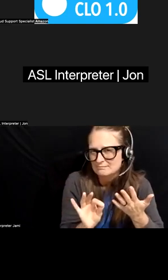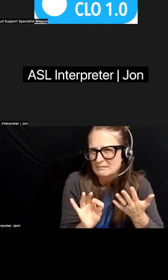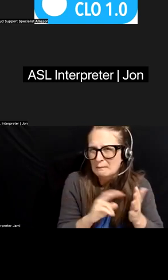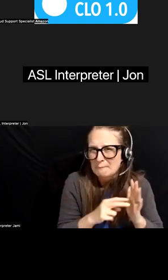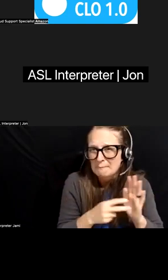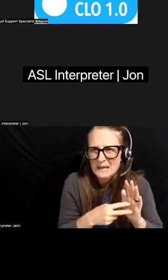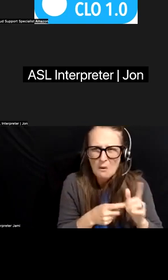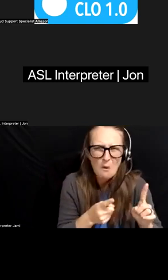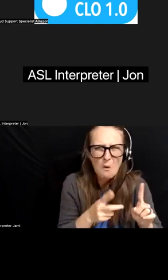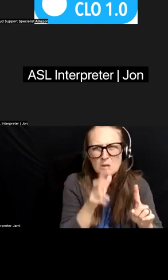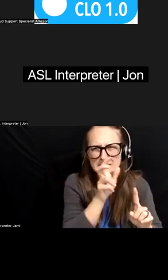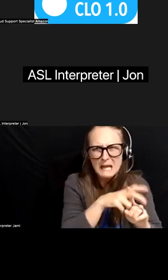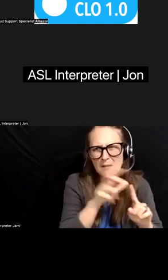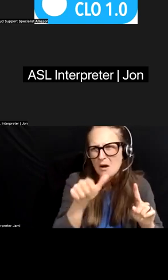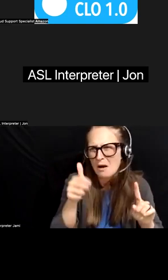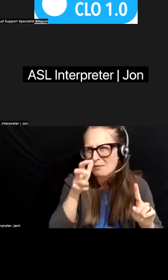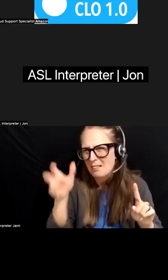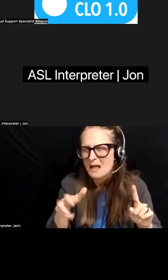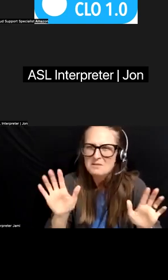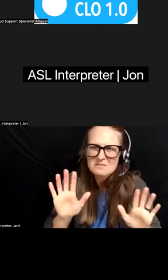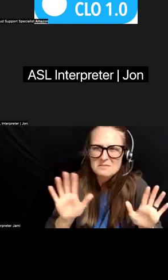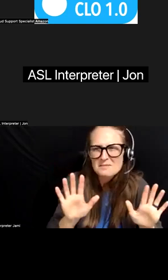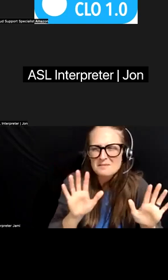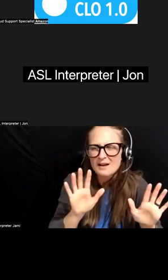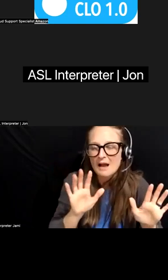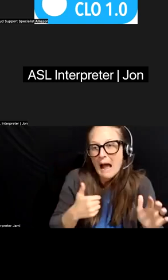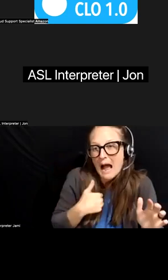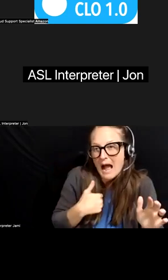than the other. What I'm saying is